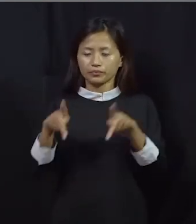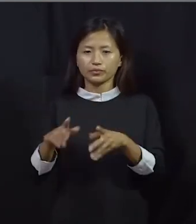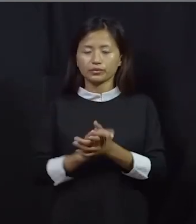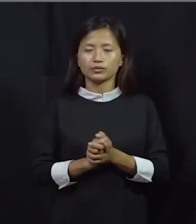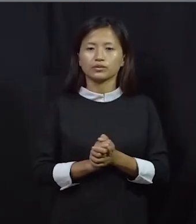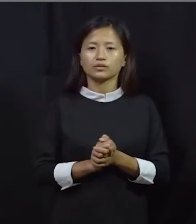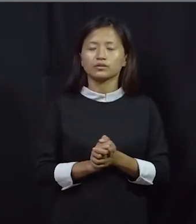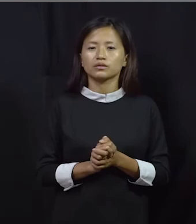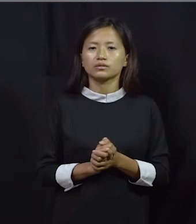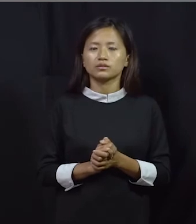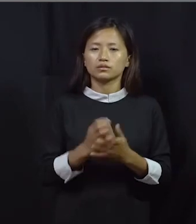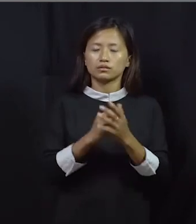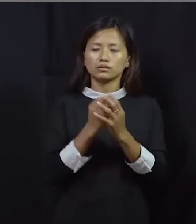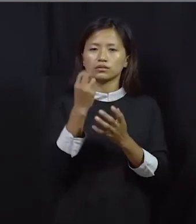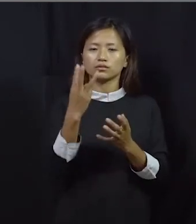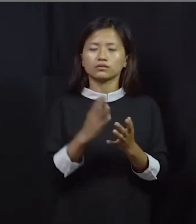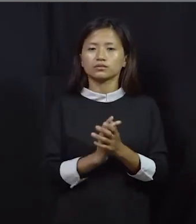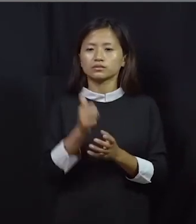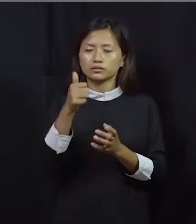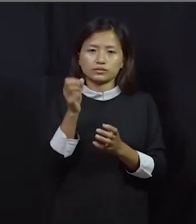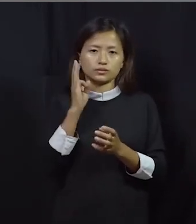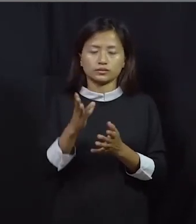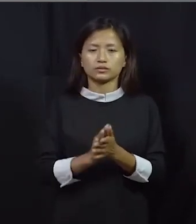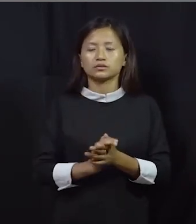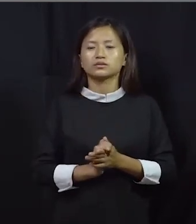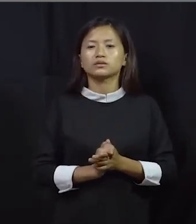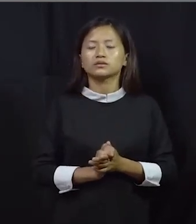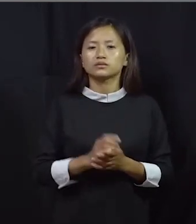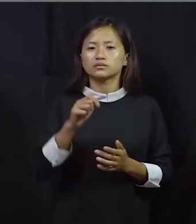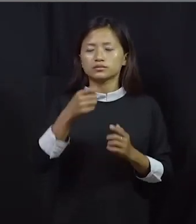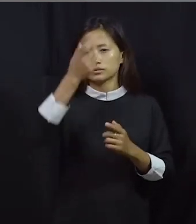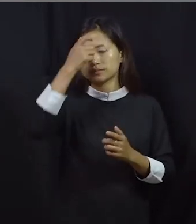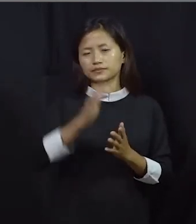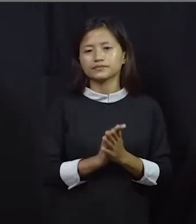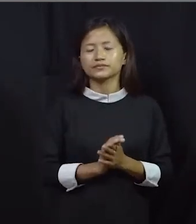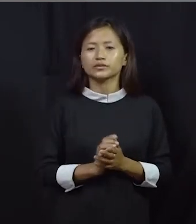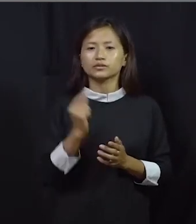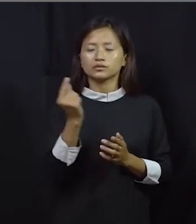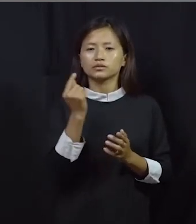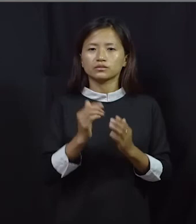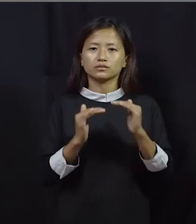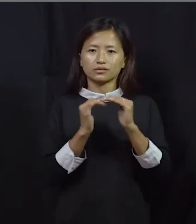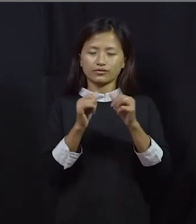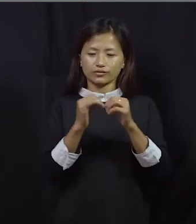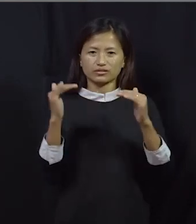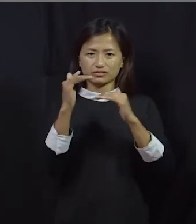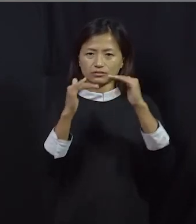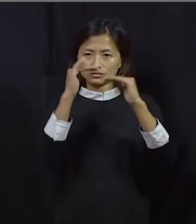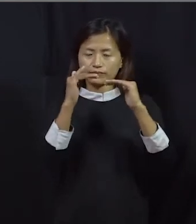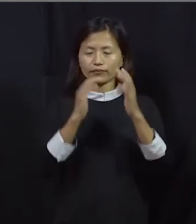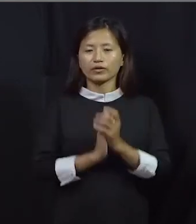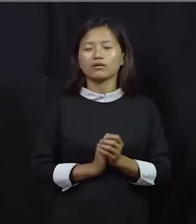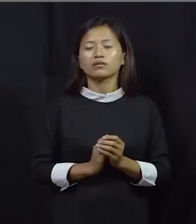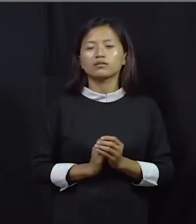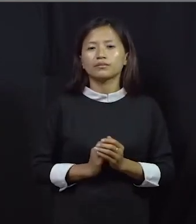are required to calculate the amount of goodwill. Therefore, in this problem, we use average profit method, then